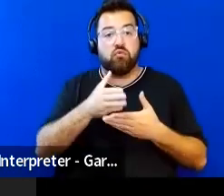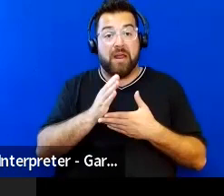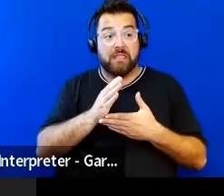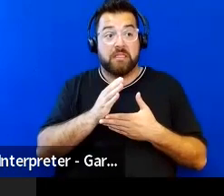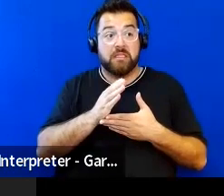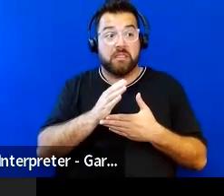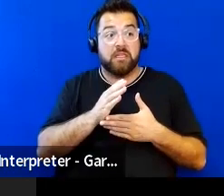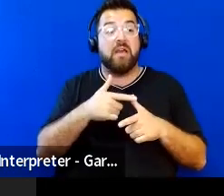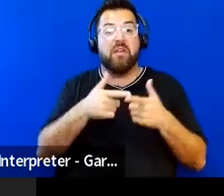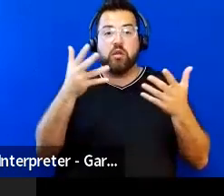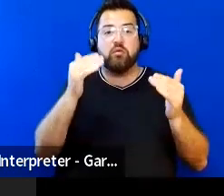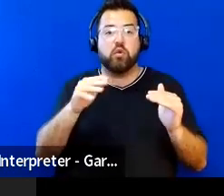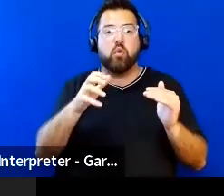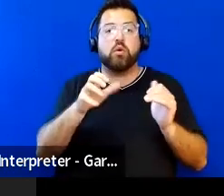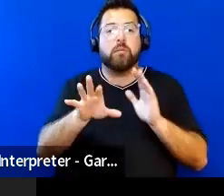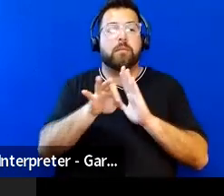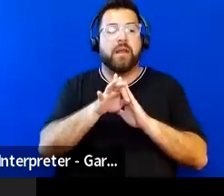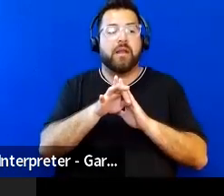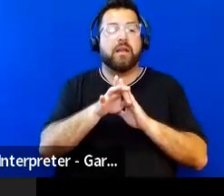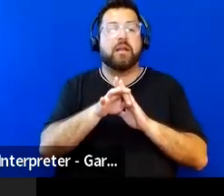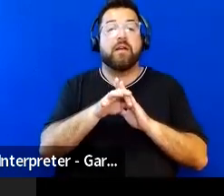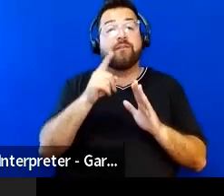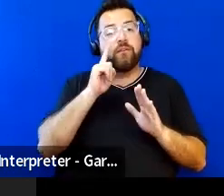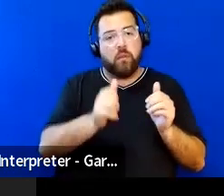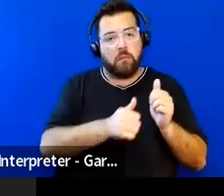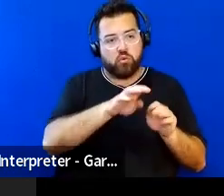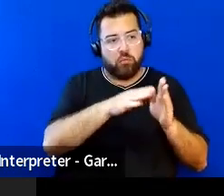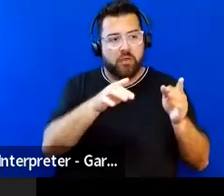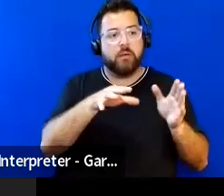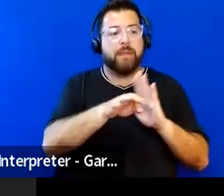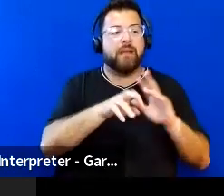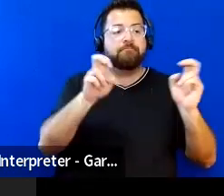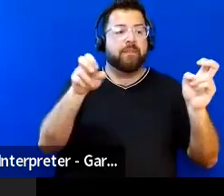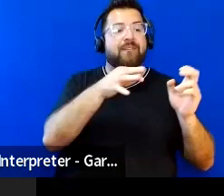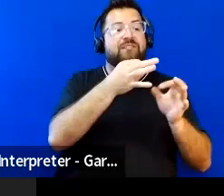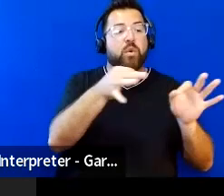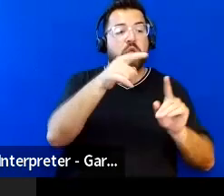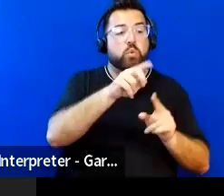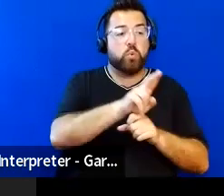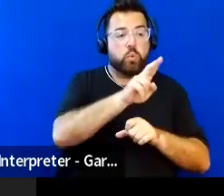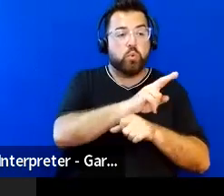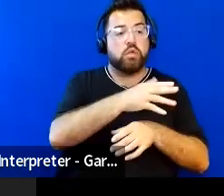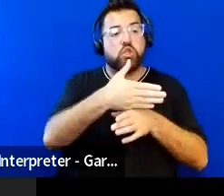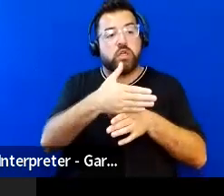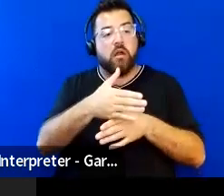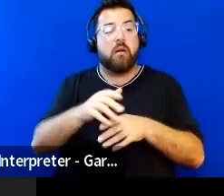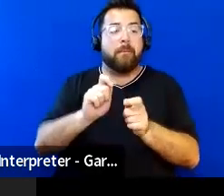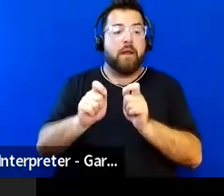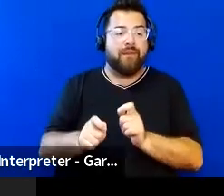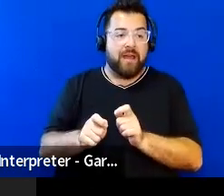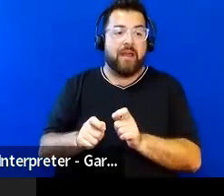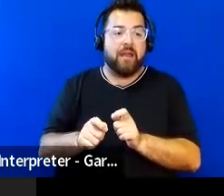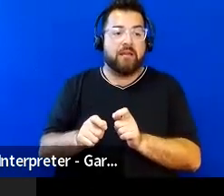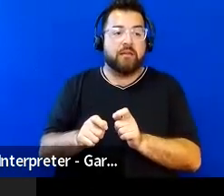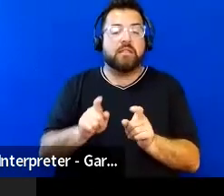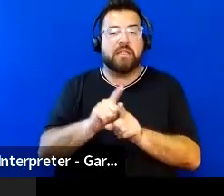most open, you would select Free to Use, Share or Modify, and even commercially, and that's the most